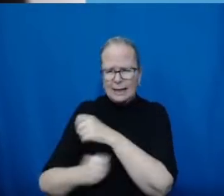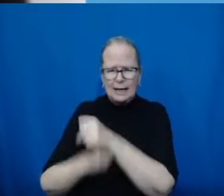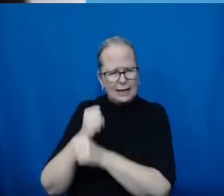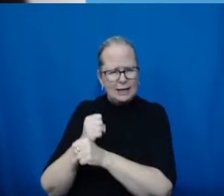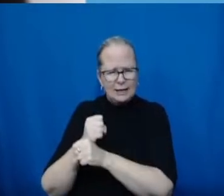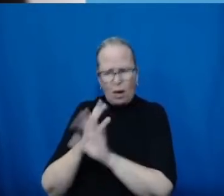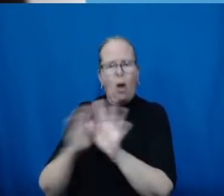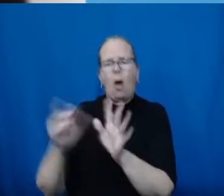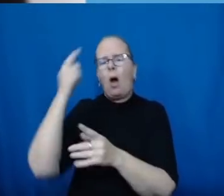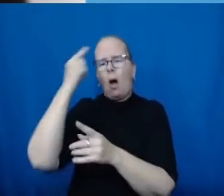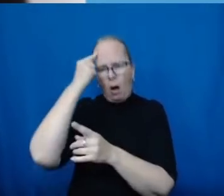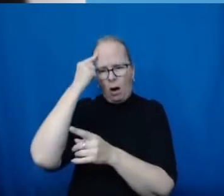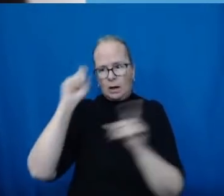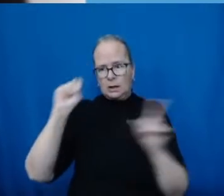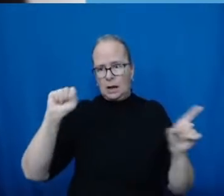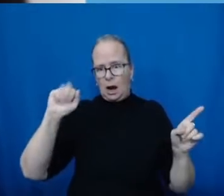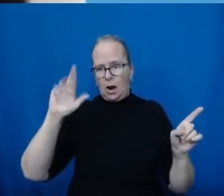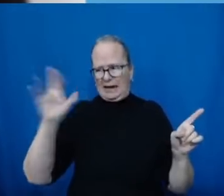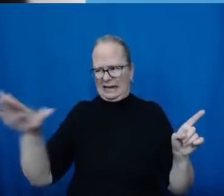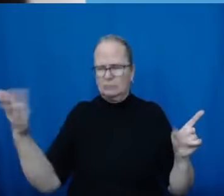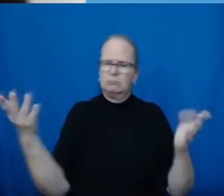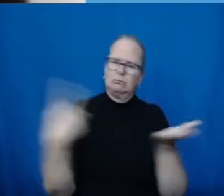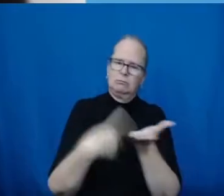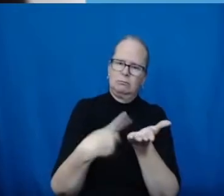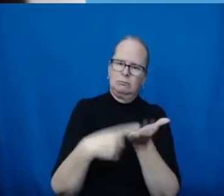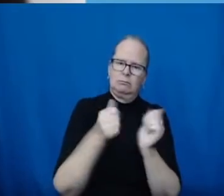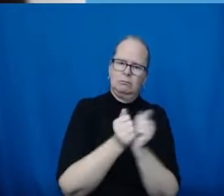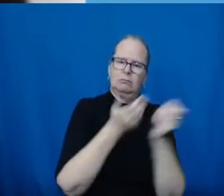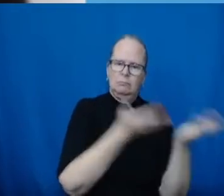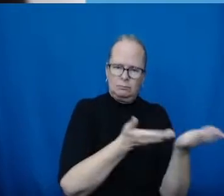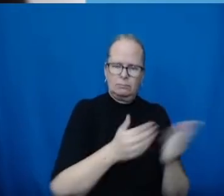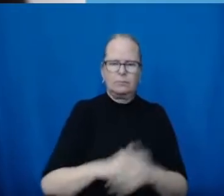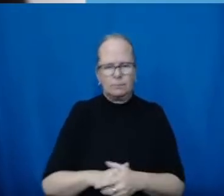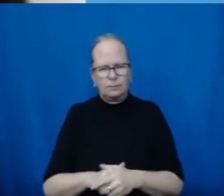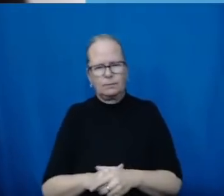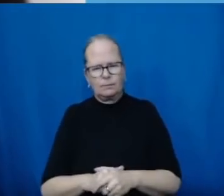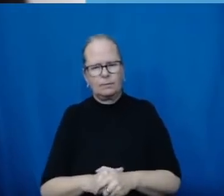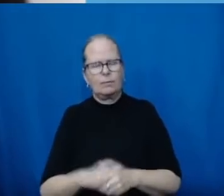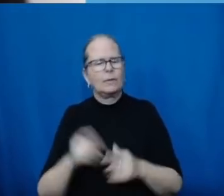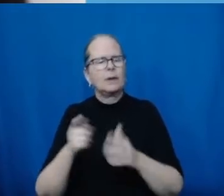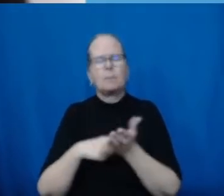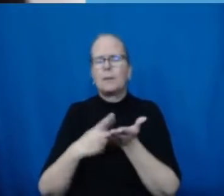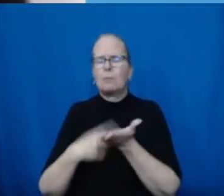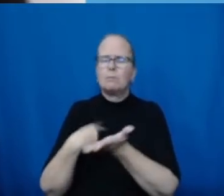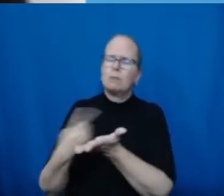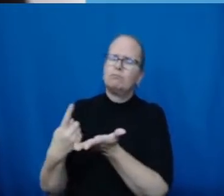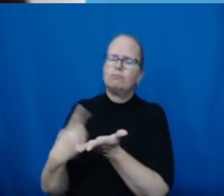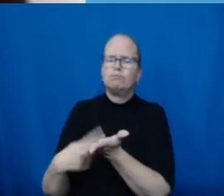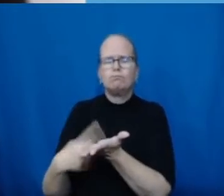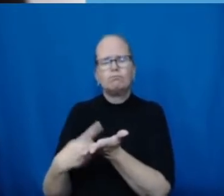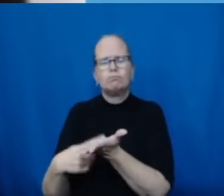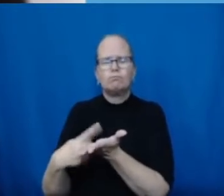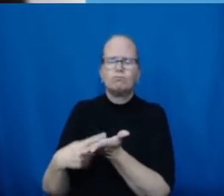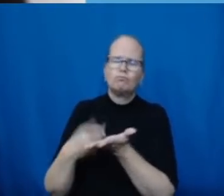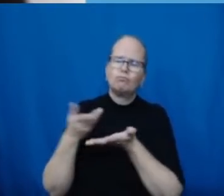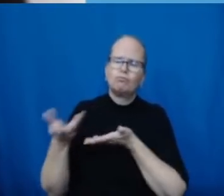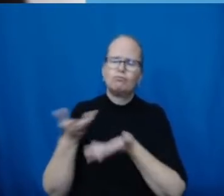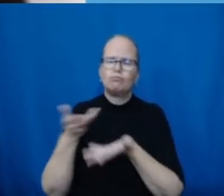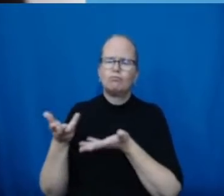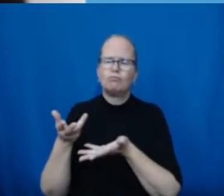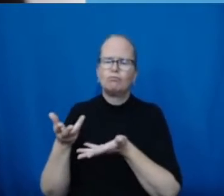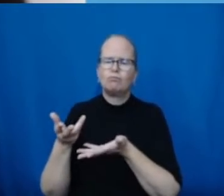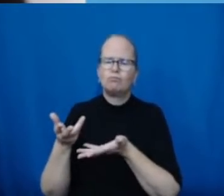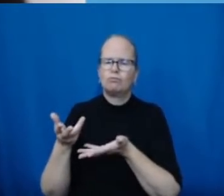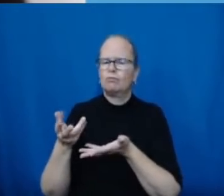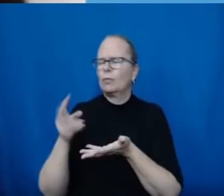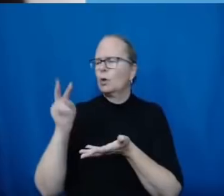these conversations where people who haven't said a word about vaccines one way or another are reading, they get that information even if they're not the one that